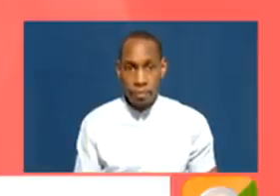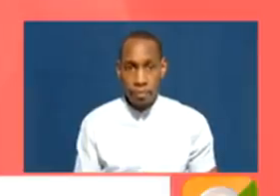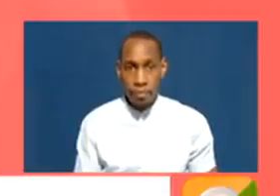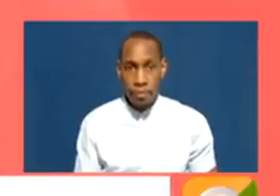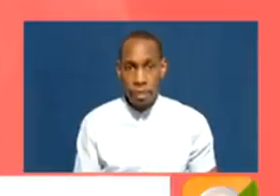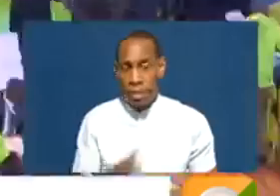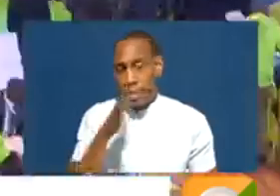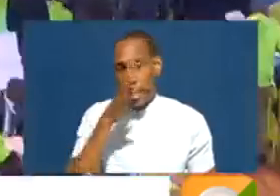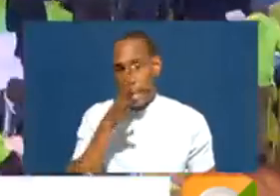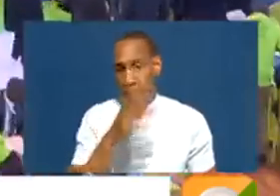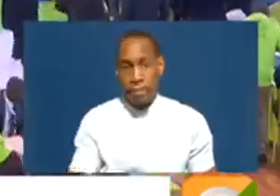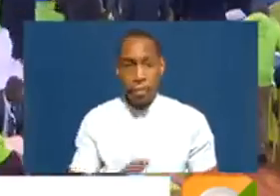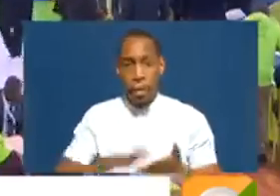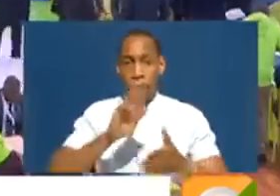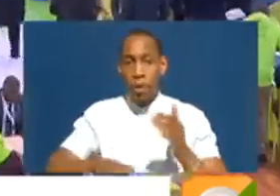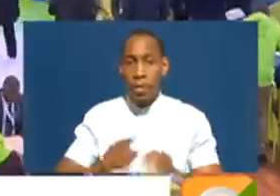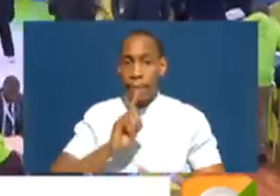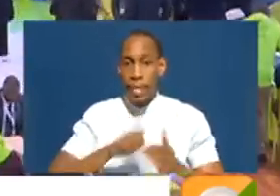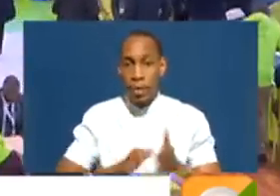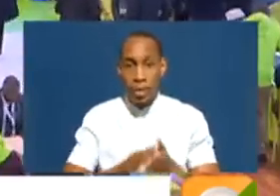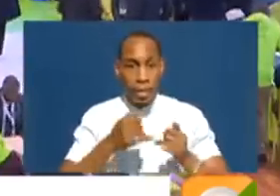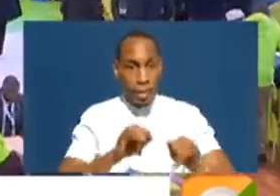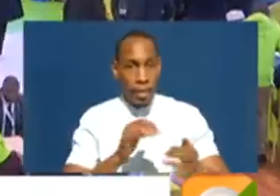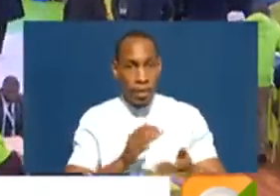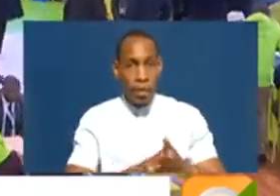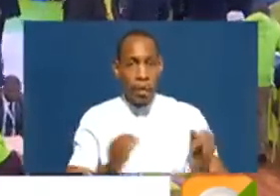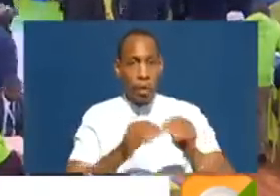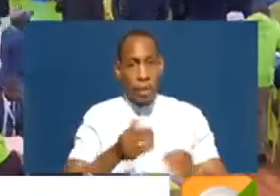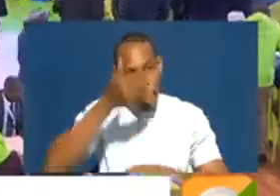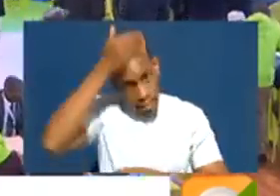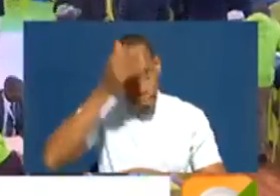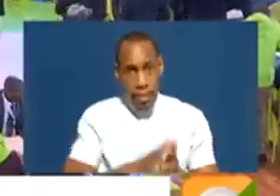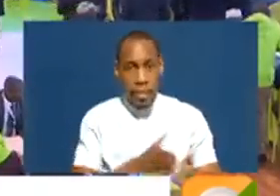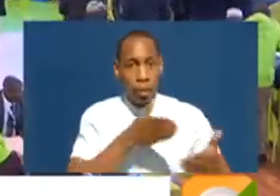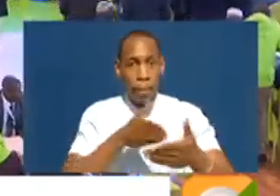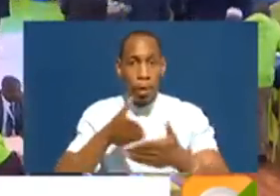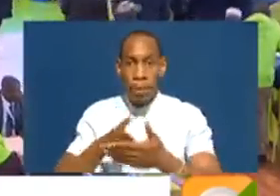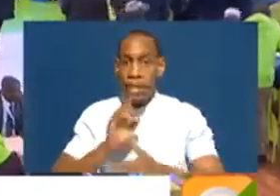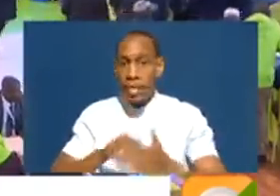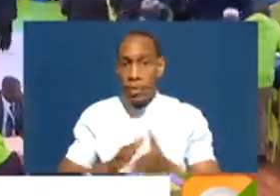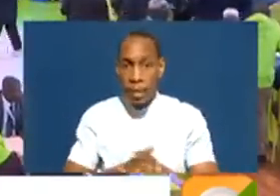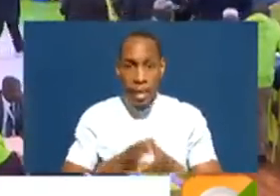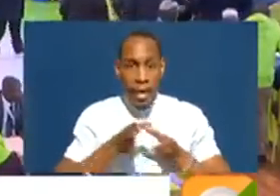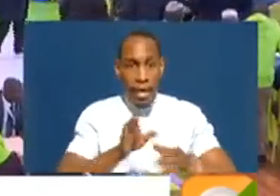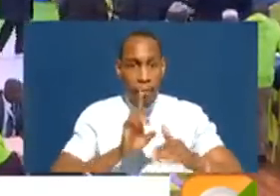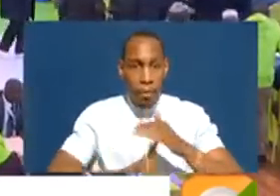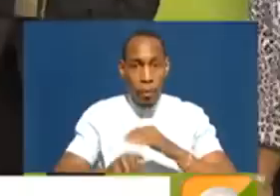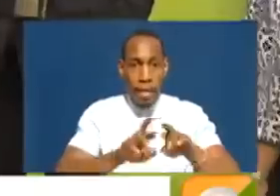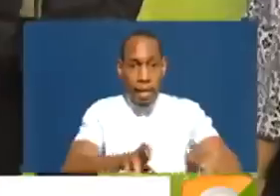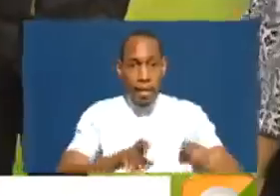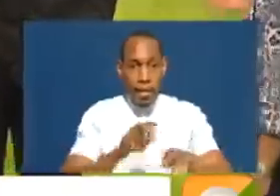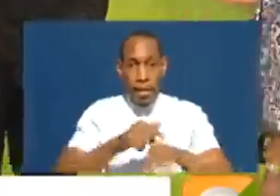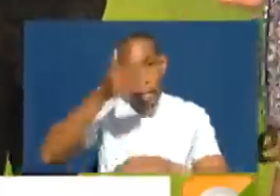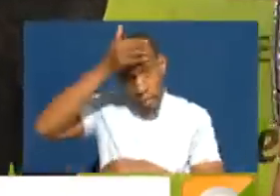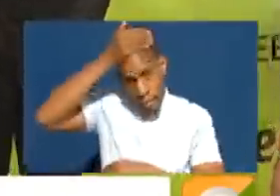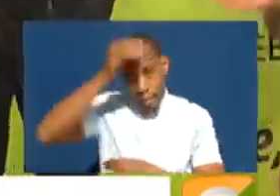Petty lie. Further, Tuju says his attempts to meet Chebukati were thwarted, adding that he forced his way into the room where